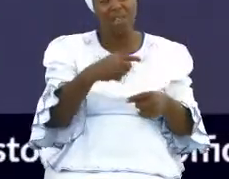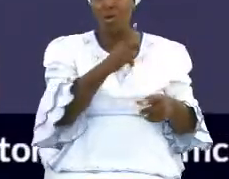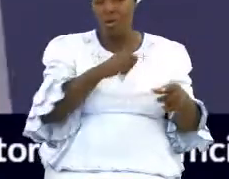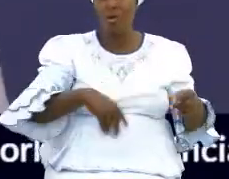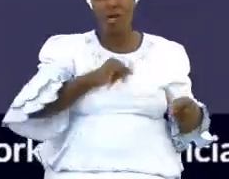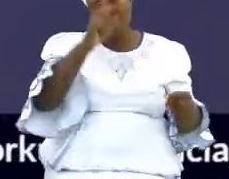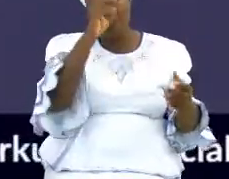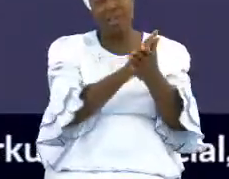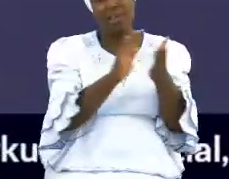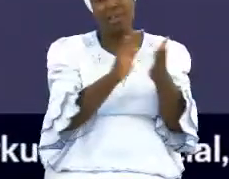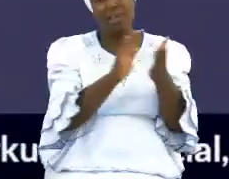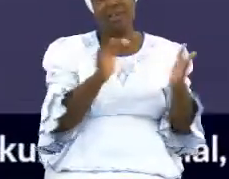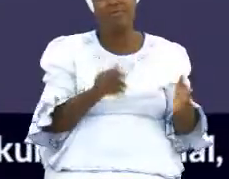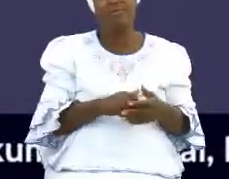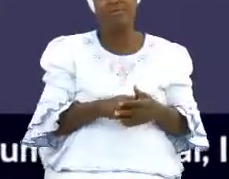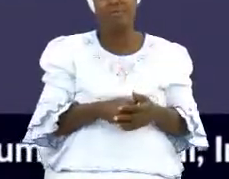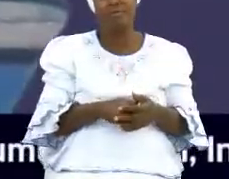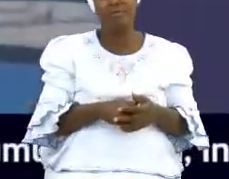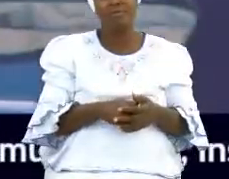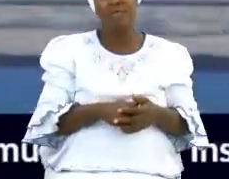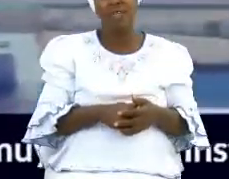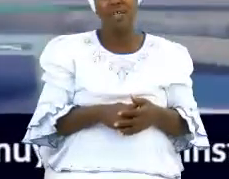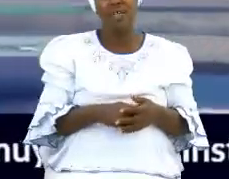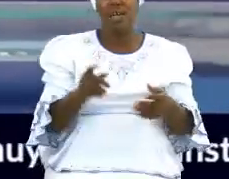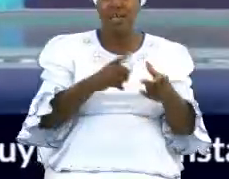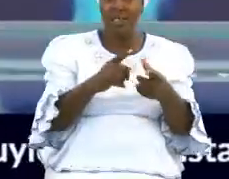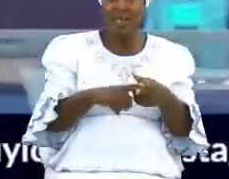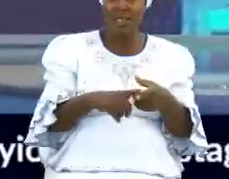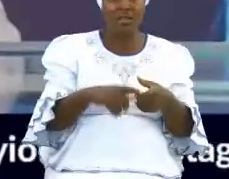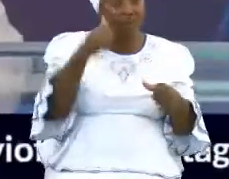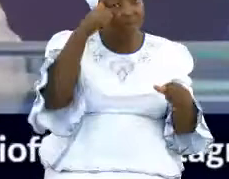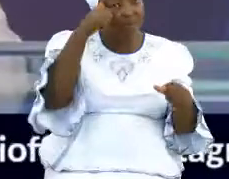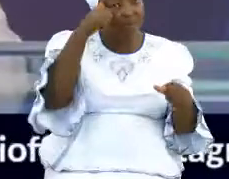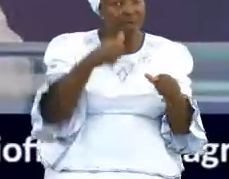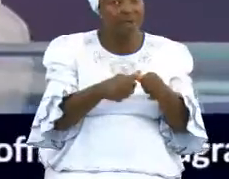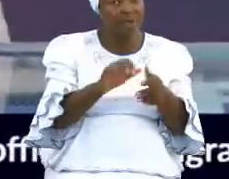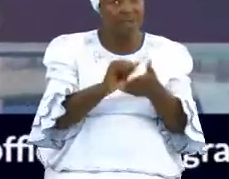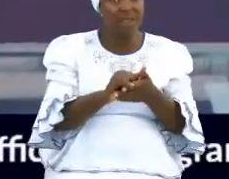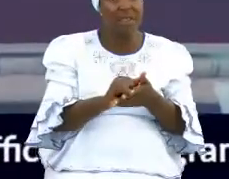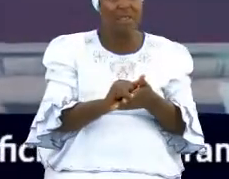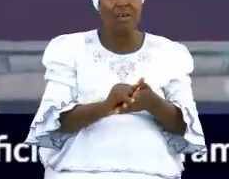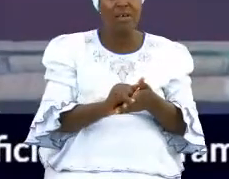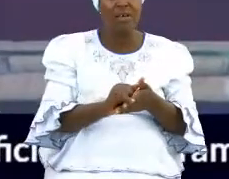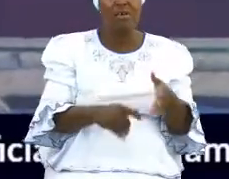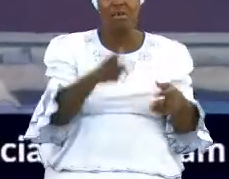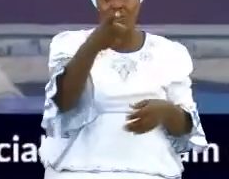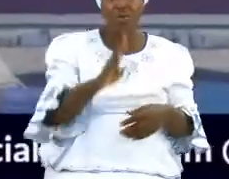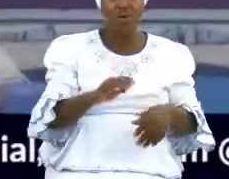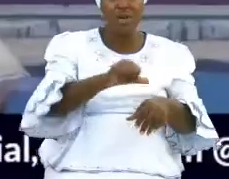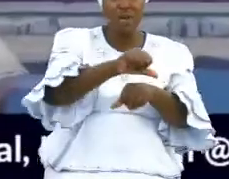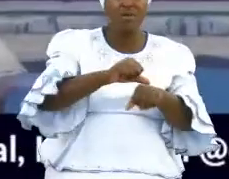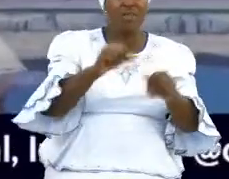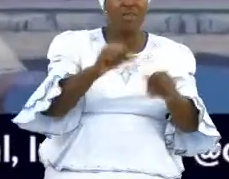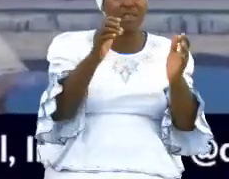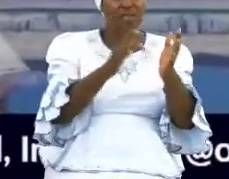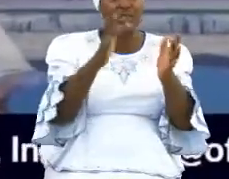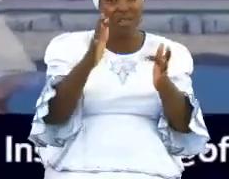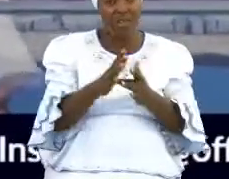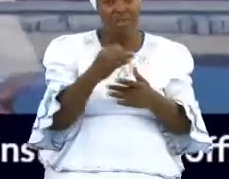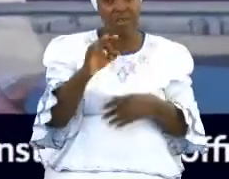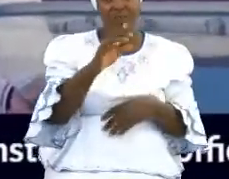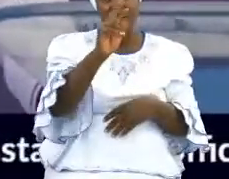only begotten son. How God anointed Jesus of Nazareth with the Holy Ghost and